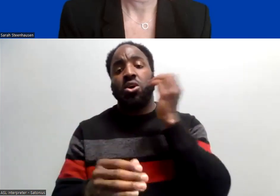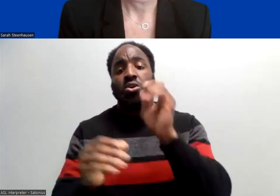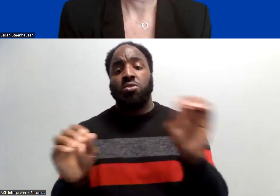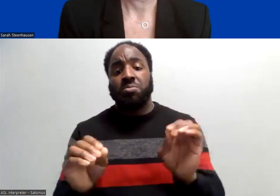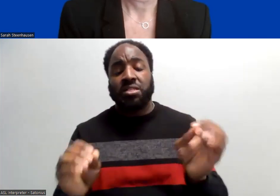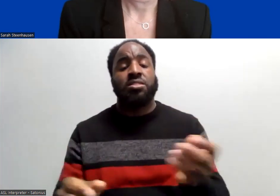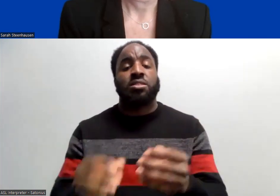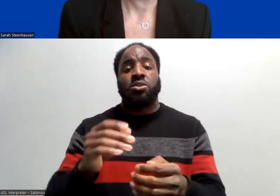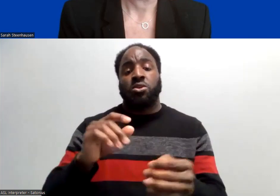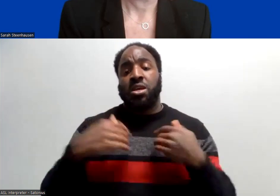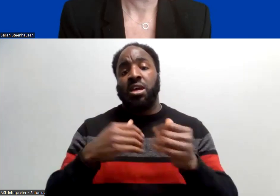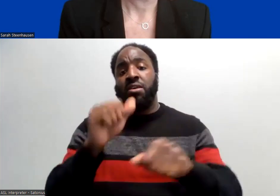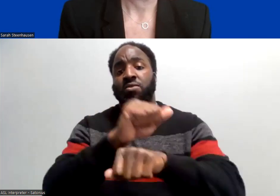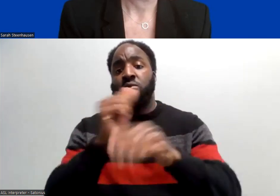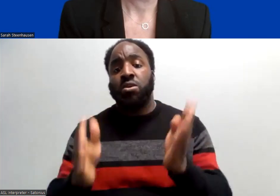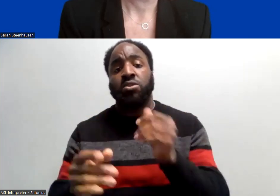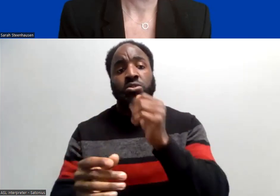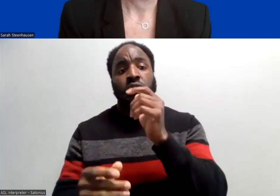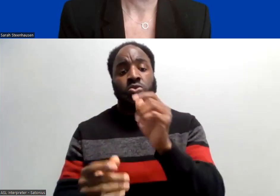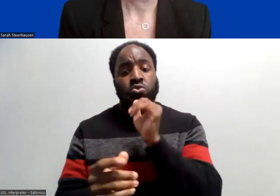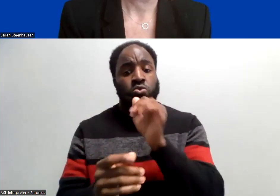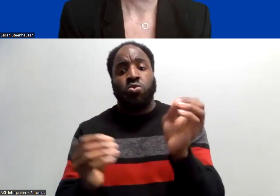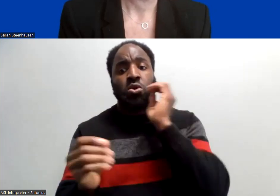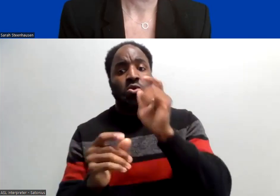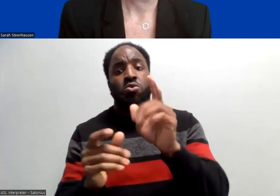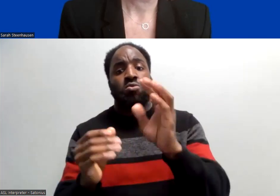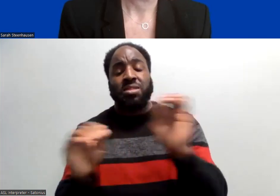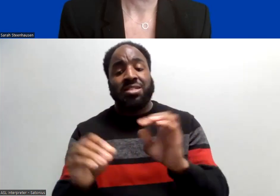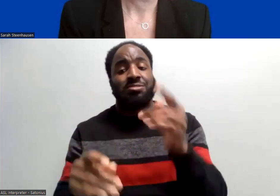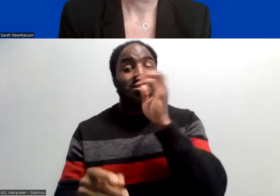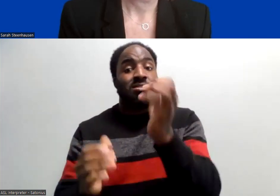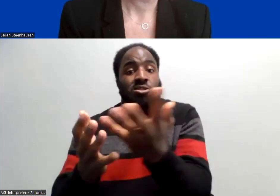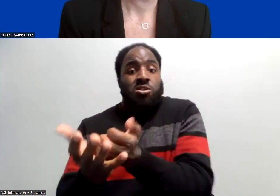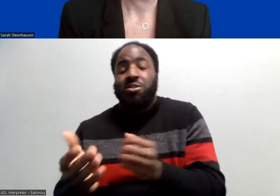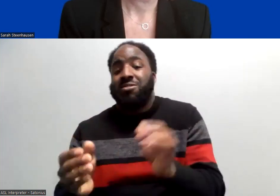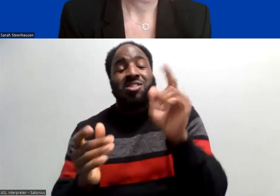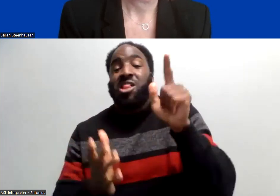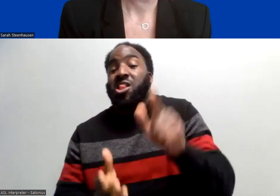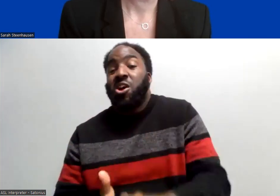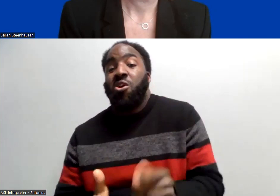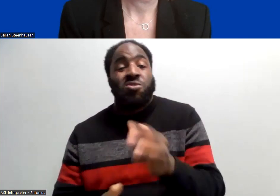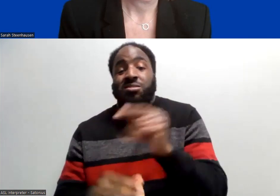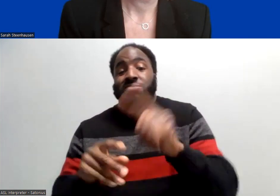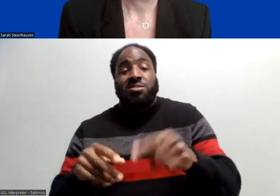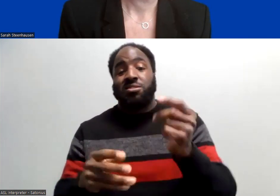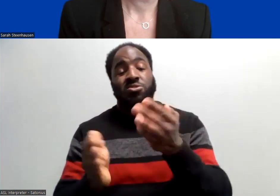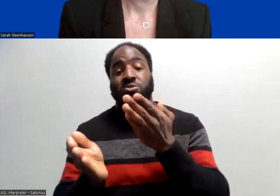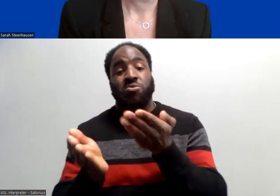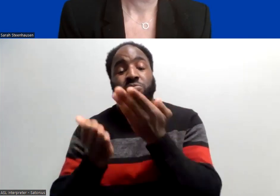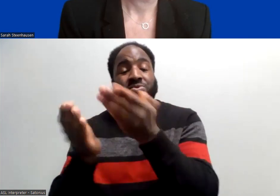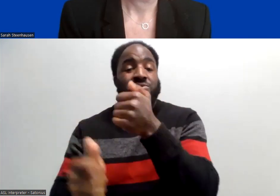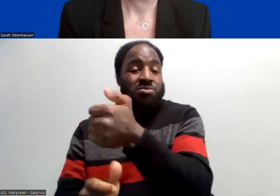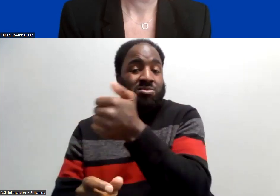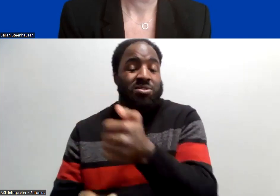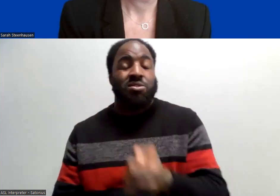homeless because their wages are so low that they're homeless while providing care for someone in their home. So these issues are very much connected